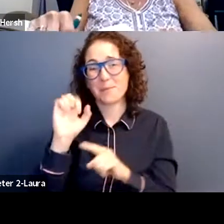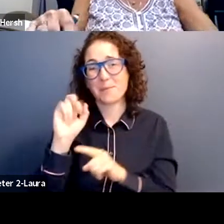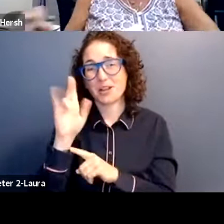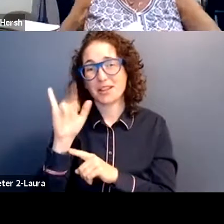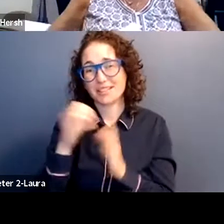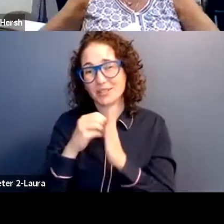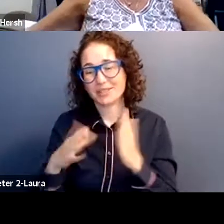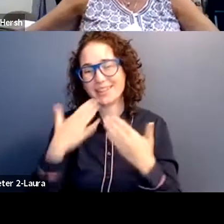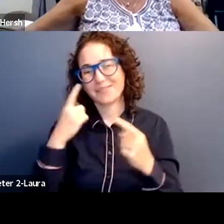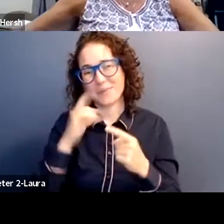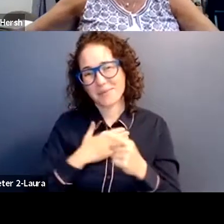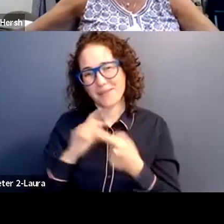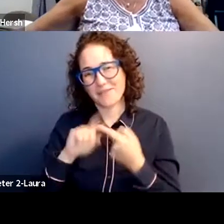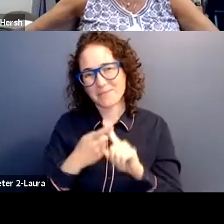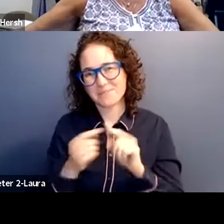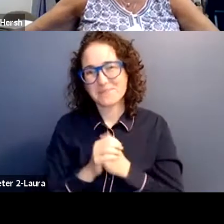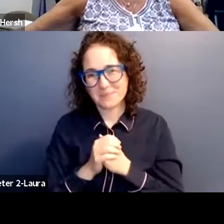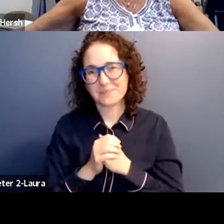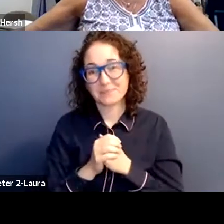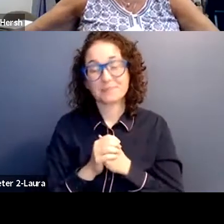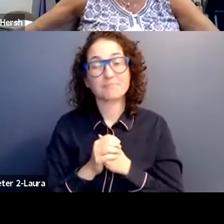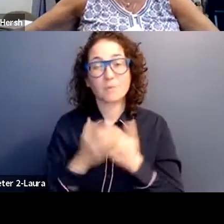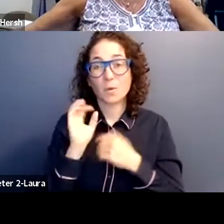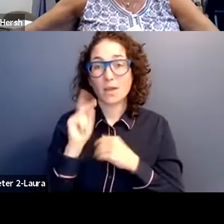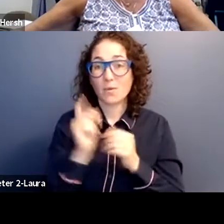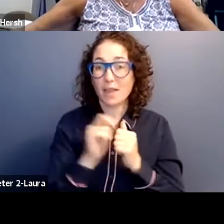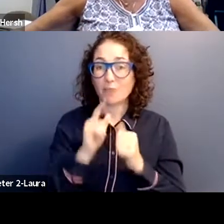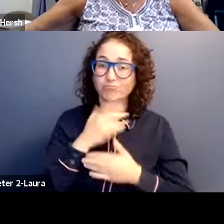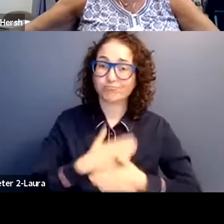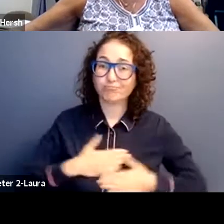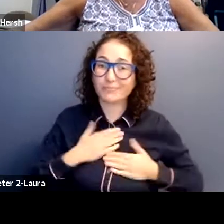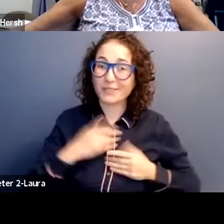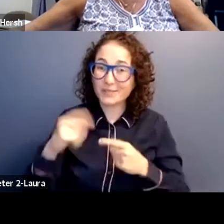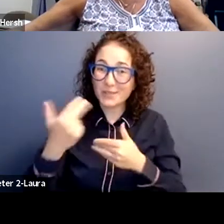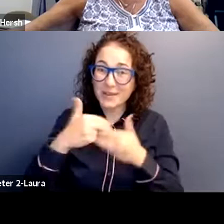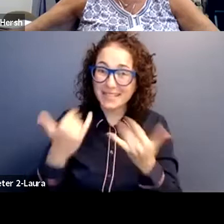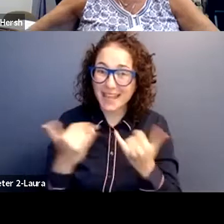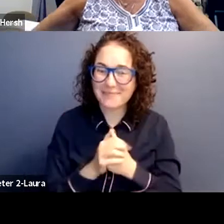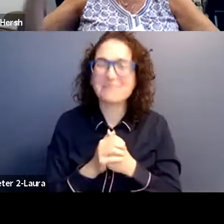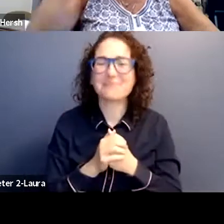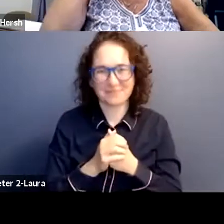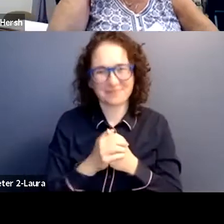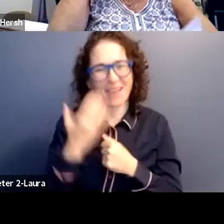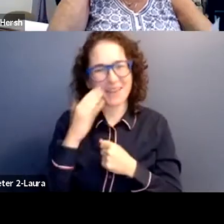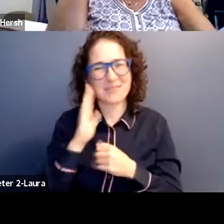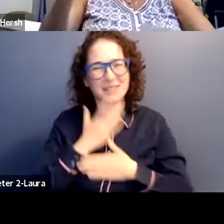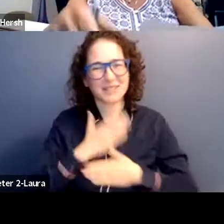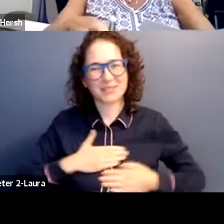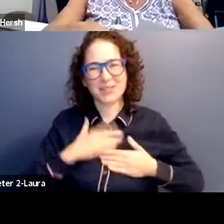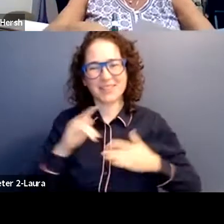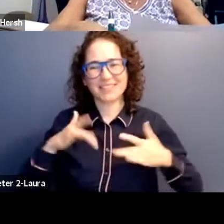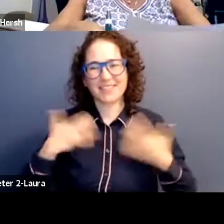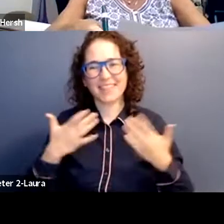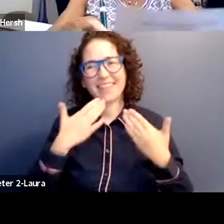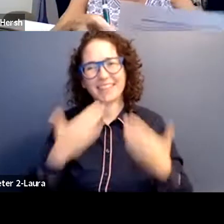you for being my friend. With that, I appreciate all you joining us today, and I know that you're really going to enjoy this event. Thank